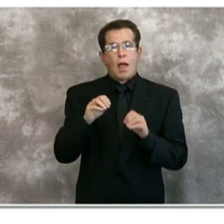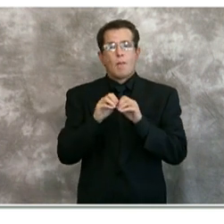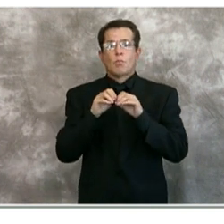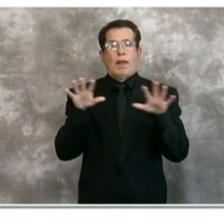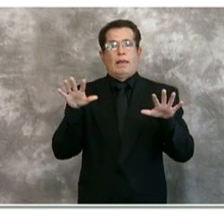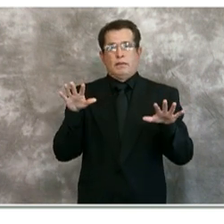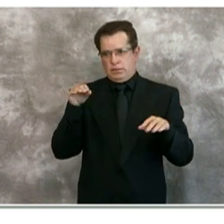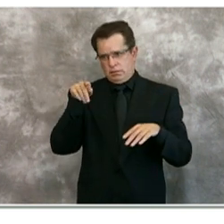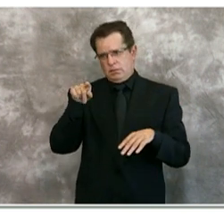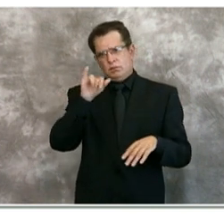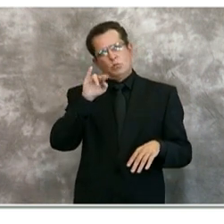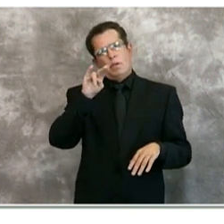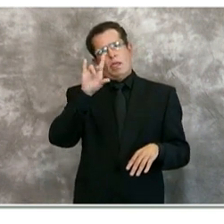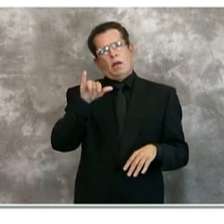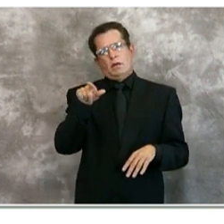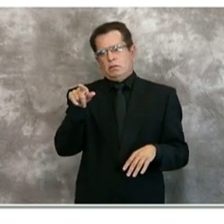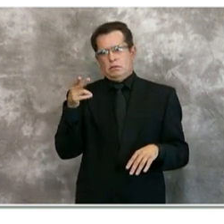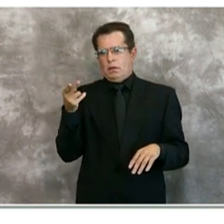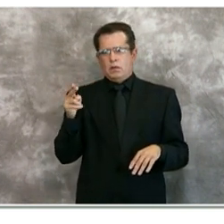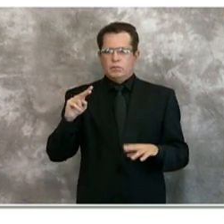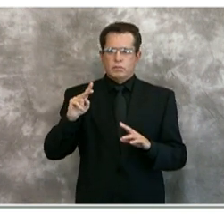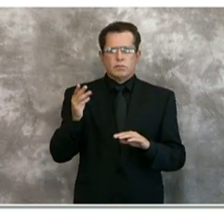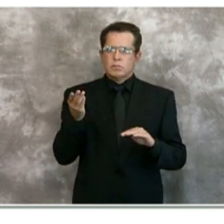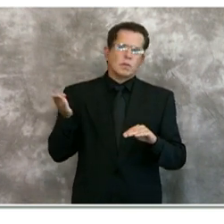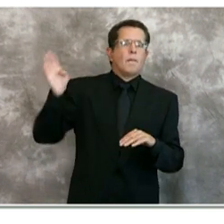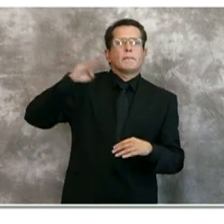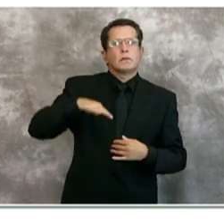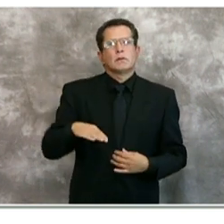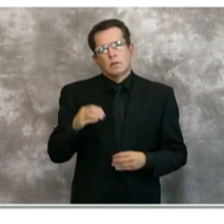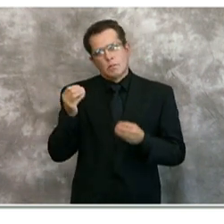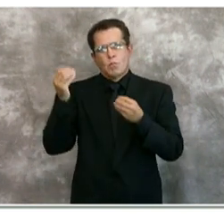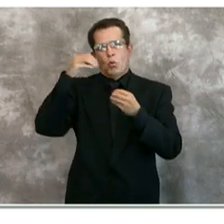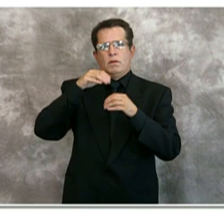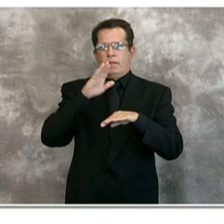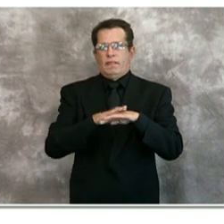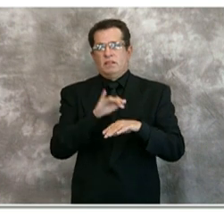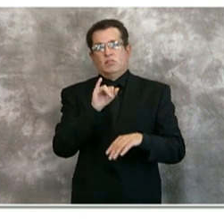that were reported in the month of June.